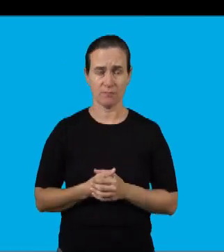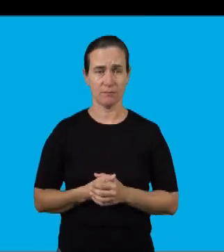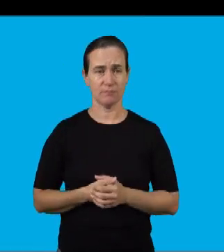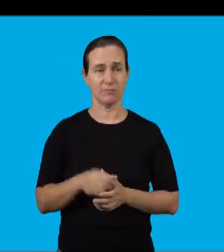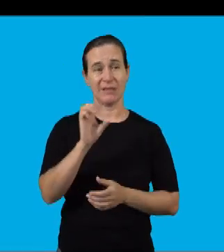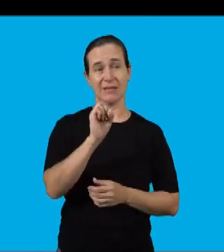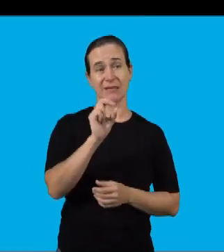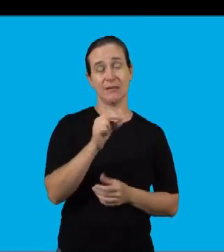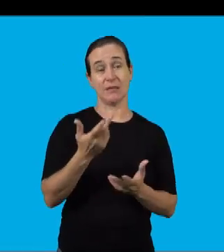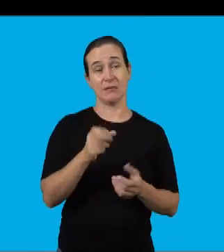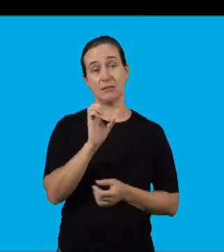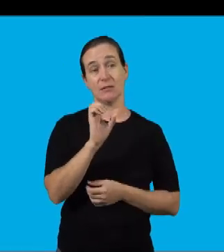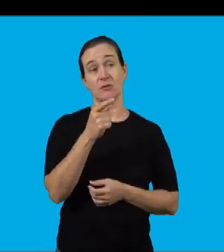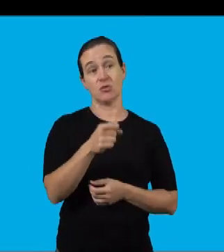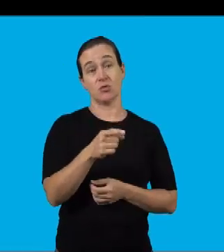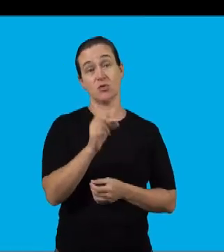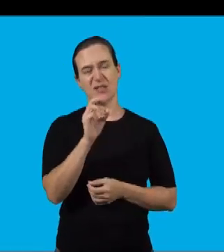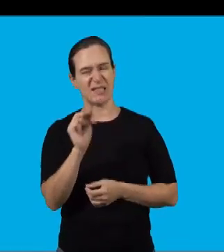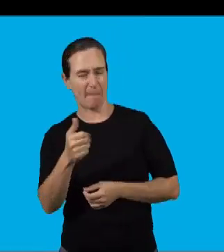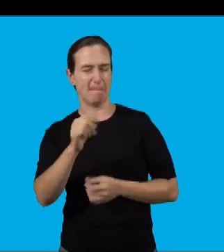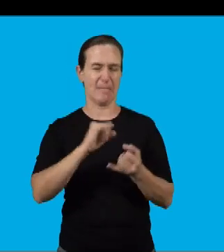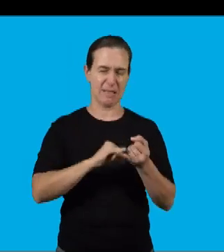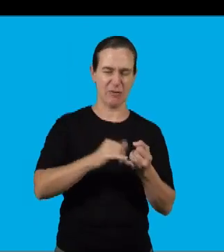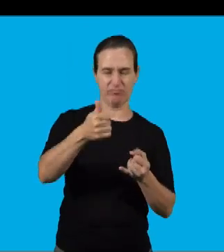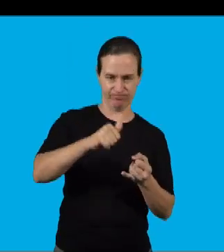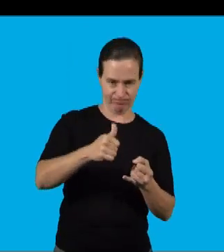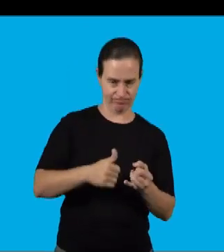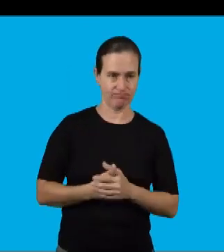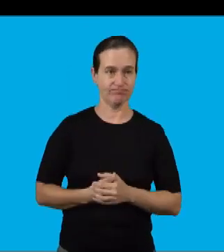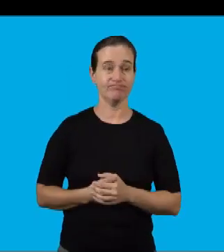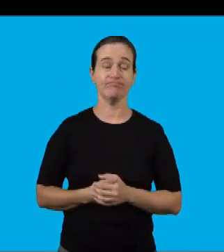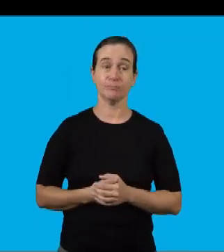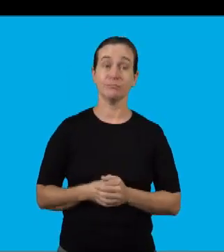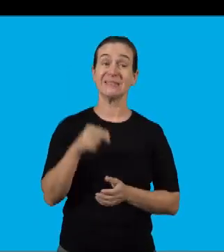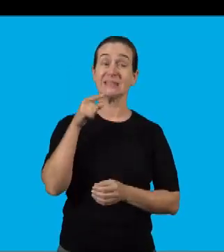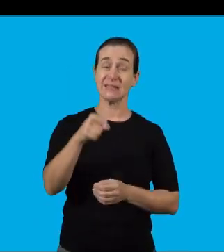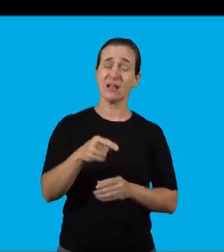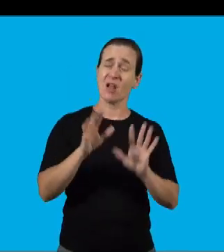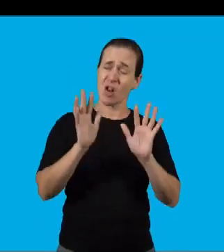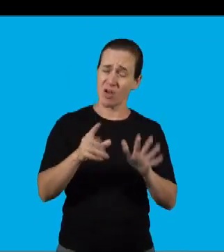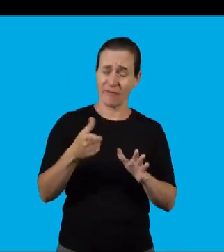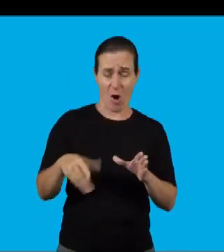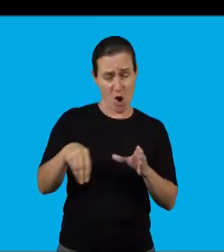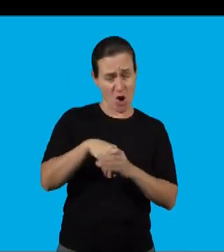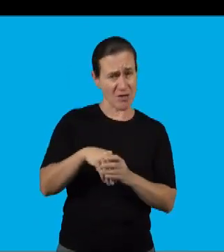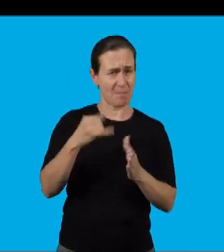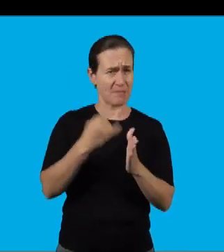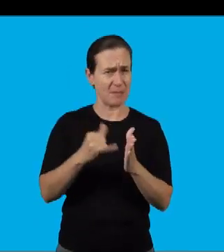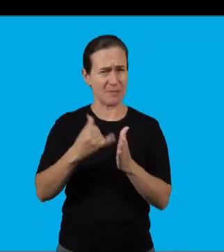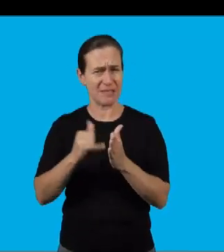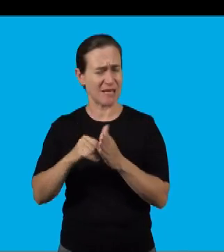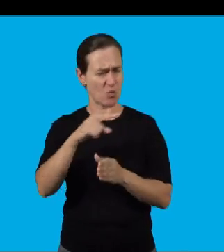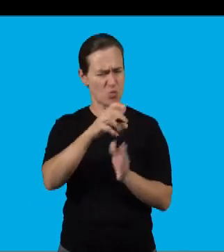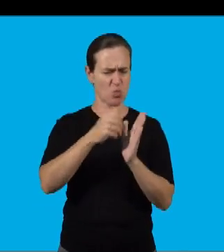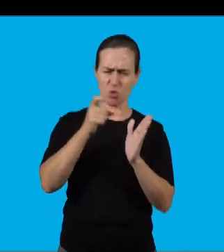working with the sum of, or when we are working with sigma notation. Now, when it comes to the content